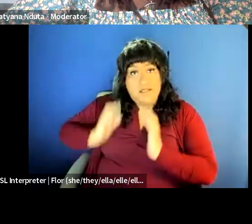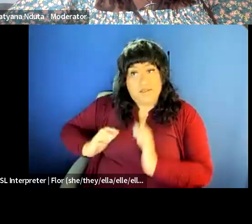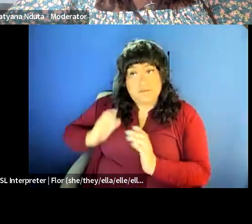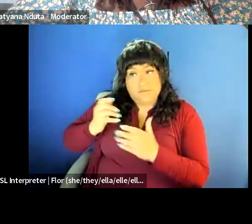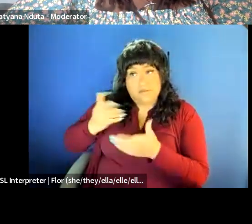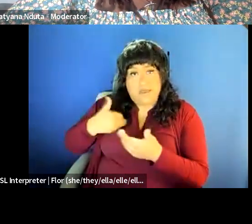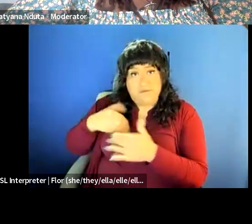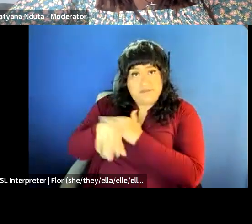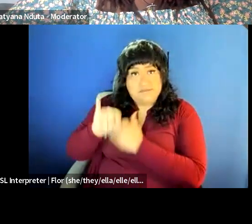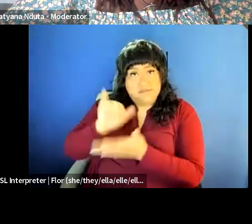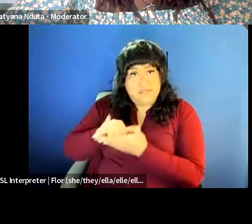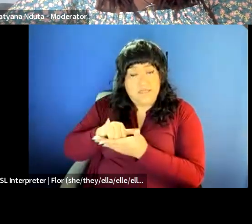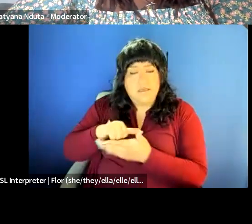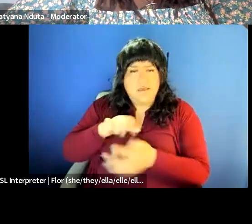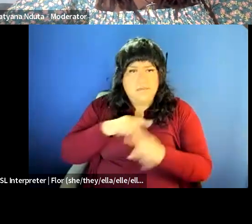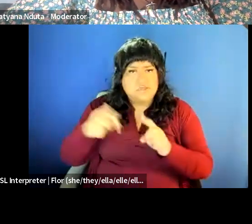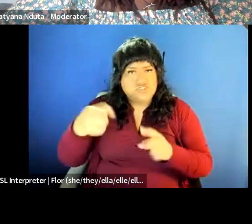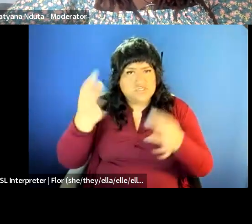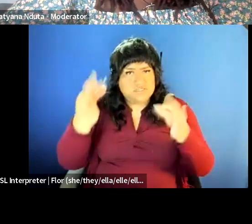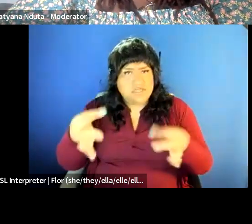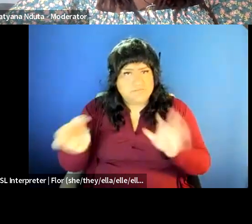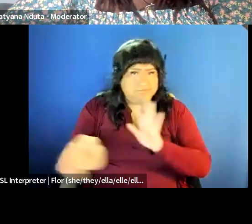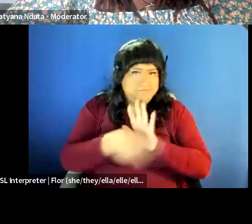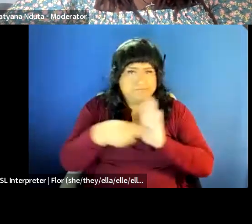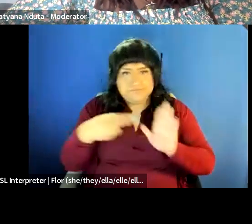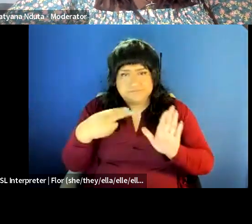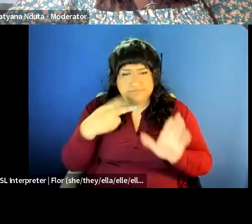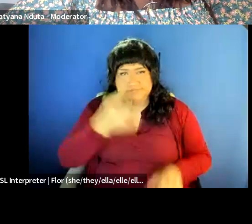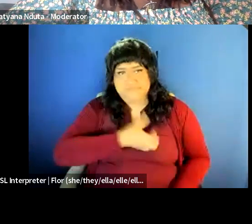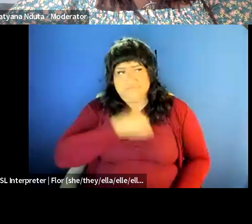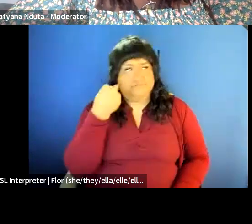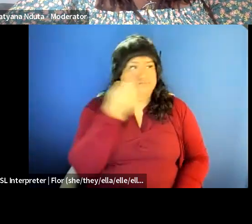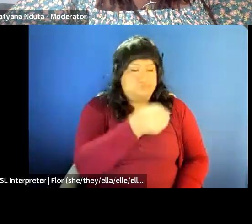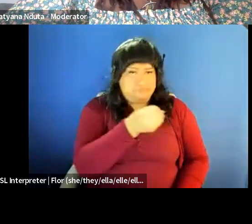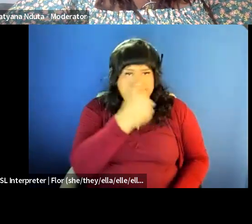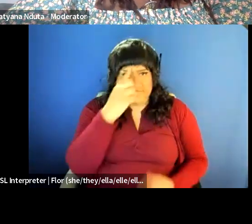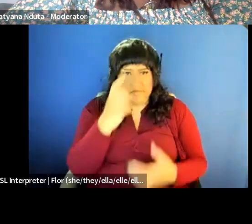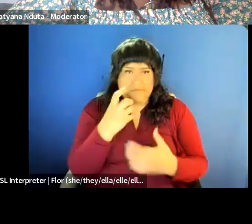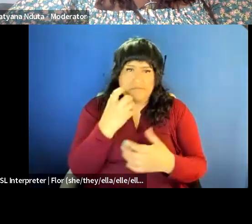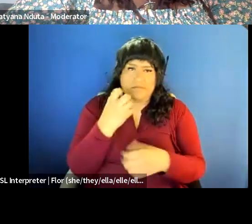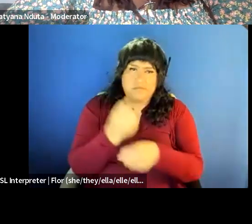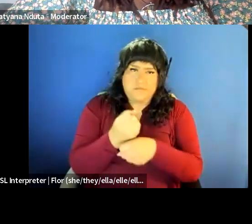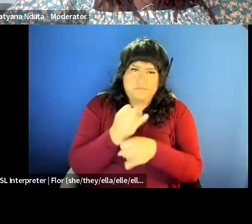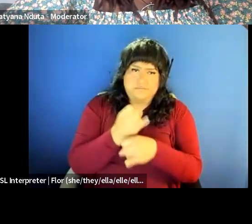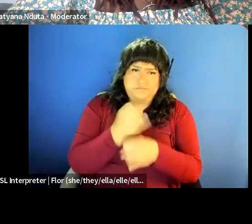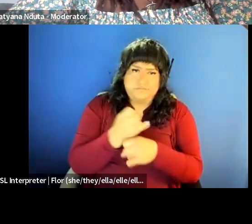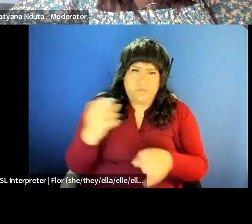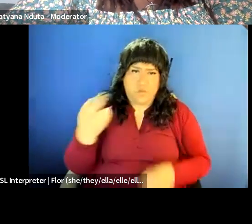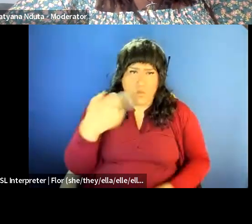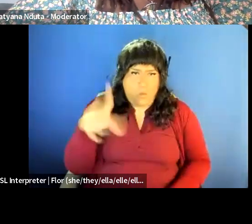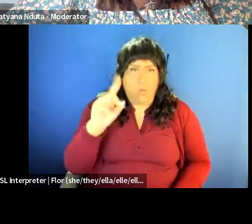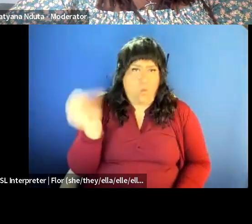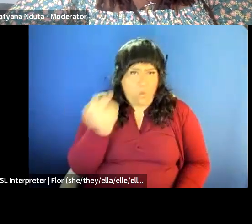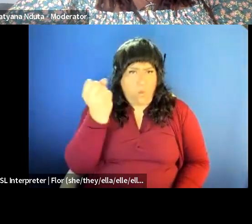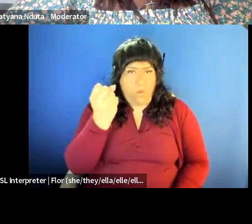decided to put me on a psychiatric hold and declared me unsafe to